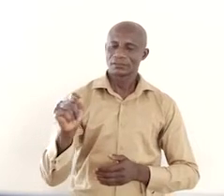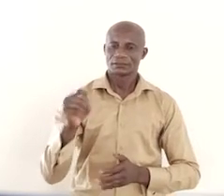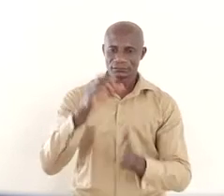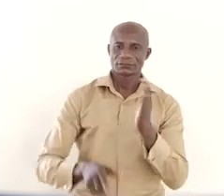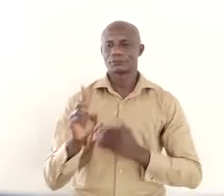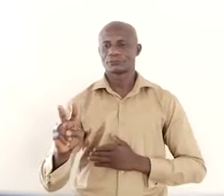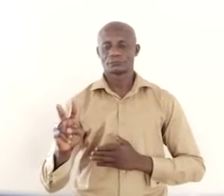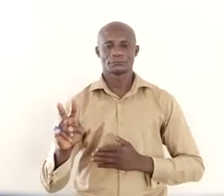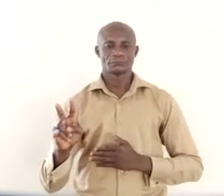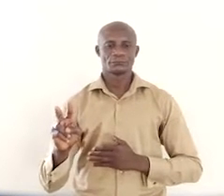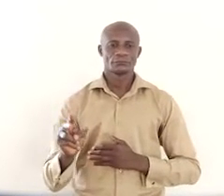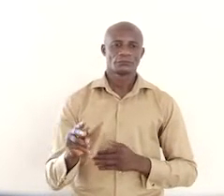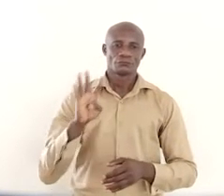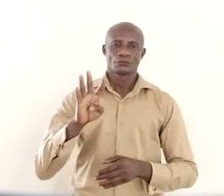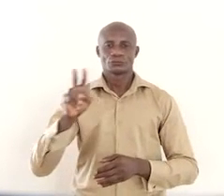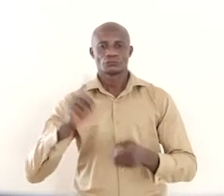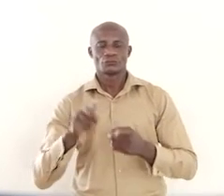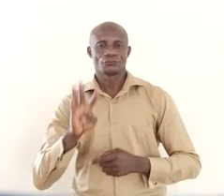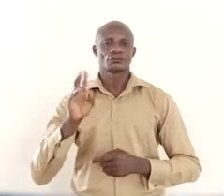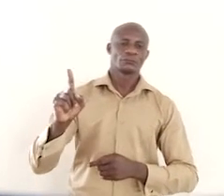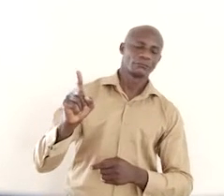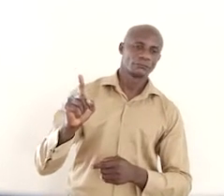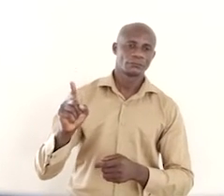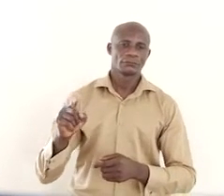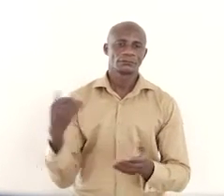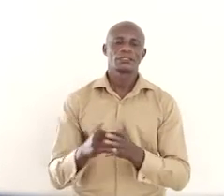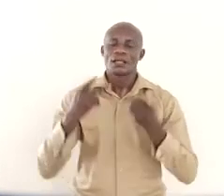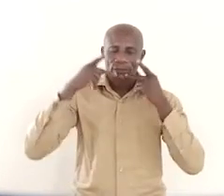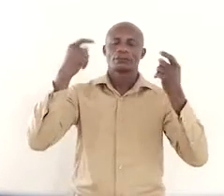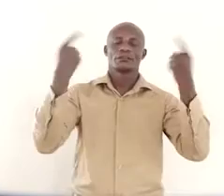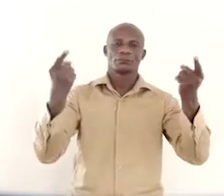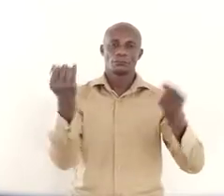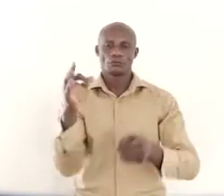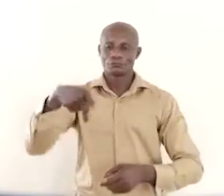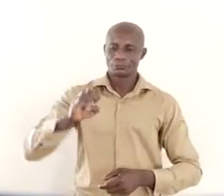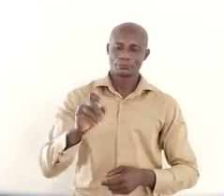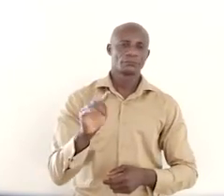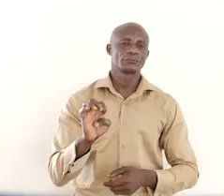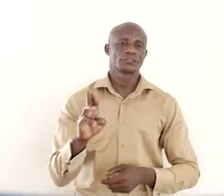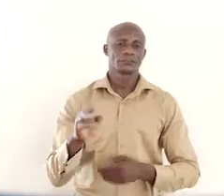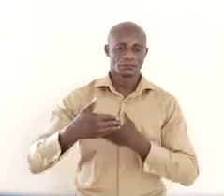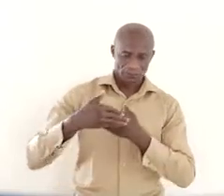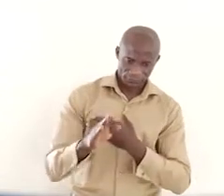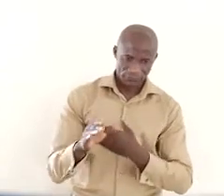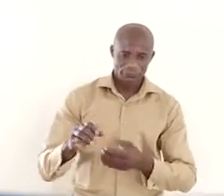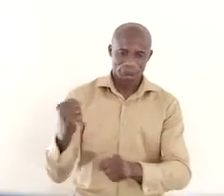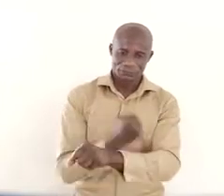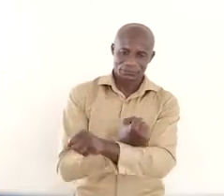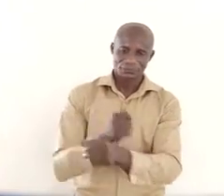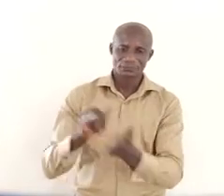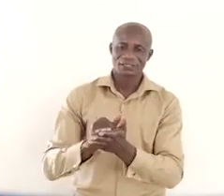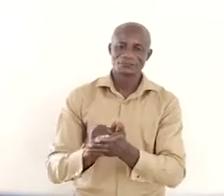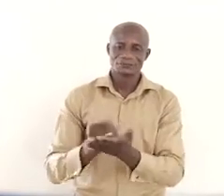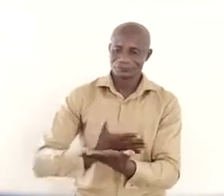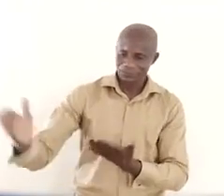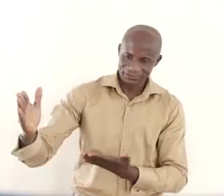2, verse 14 to 41, this the declaration of Peter after Pentecost, that the stone which